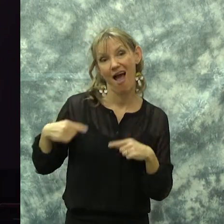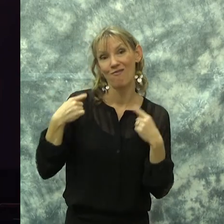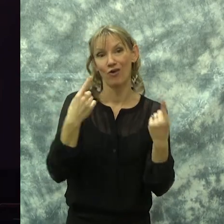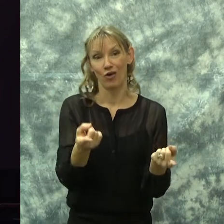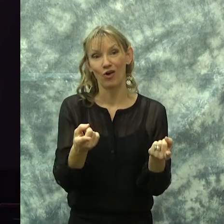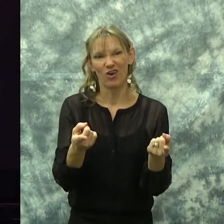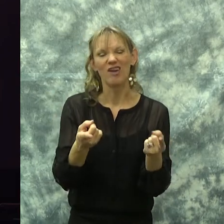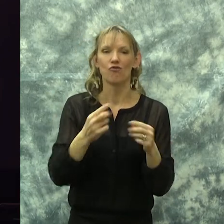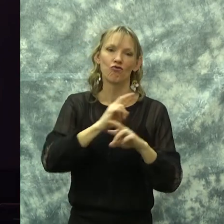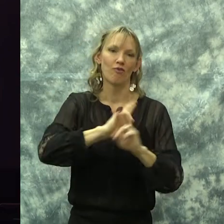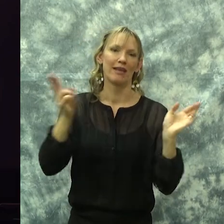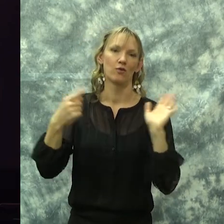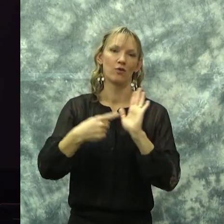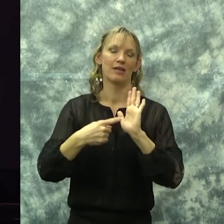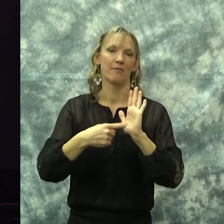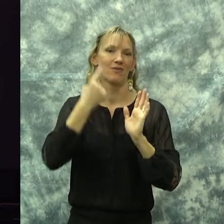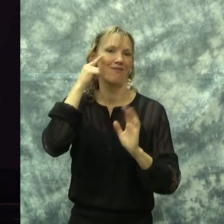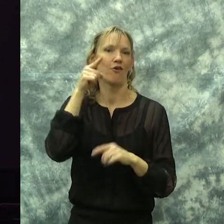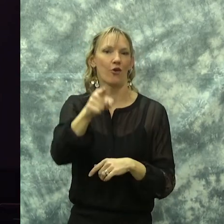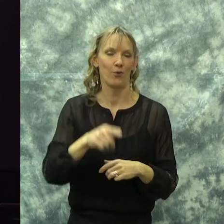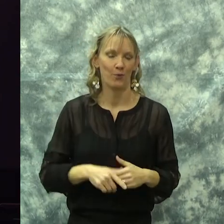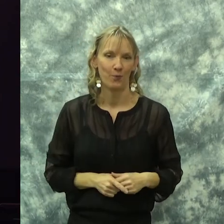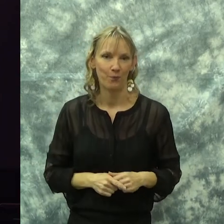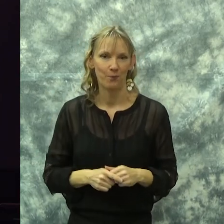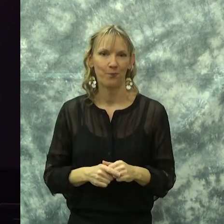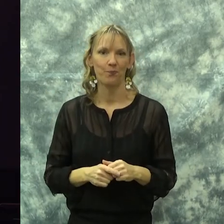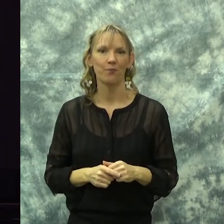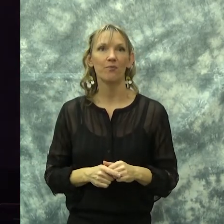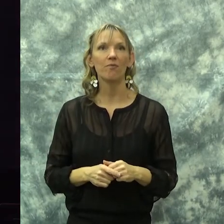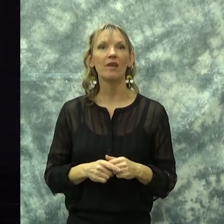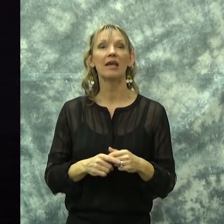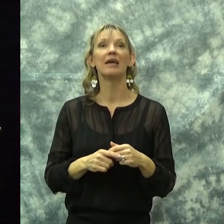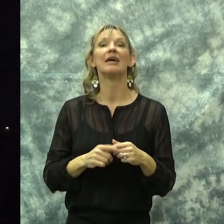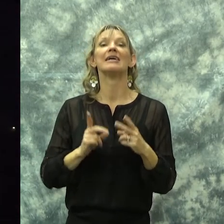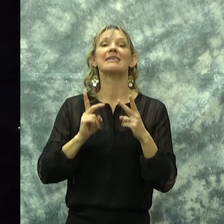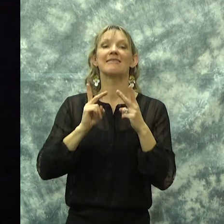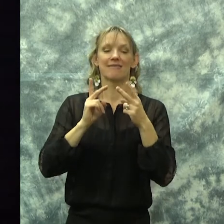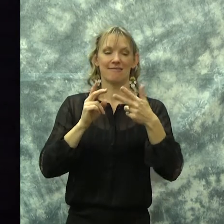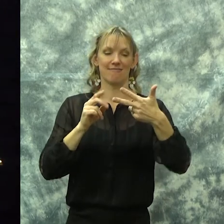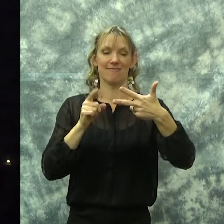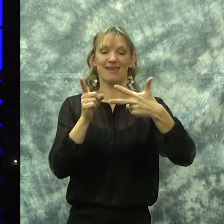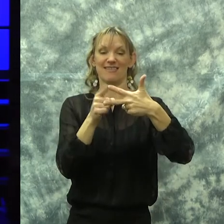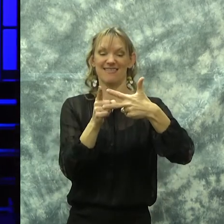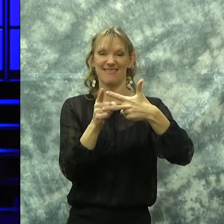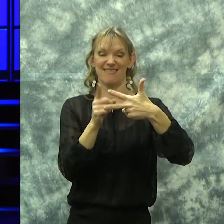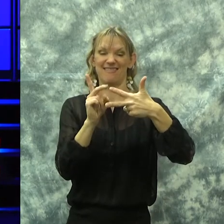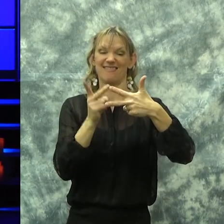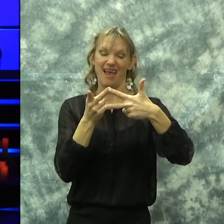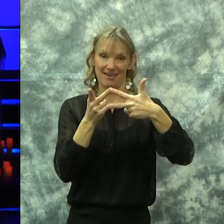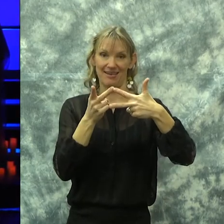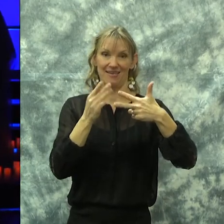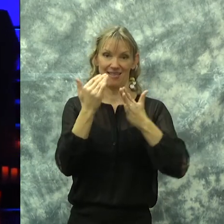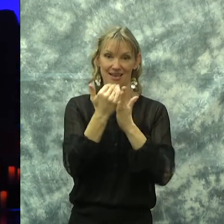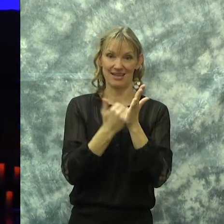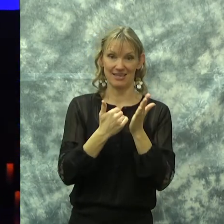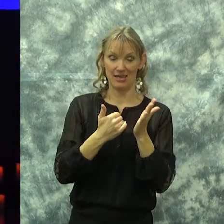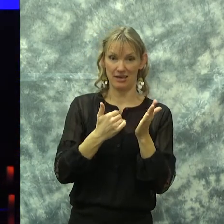ready to demonstrate for you. The second lesson that I've learned about prayer,